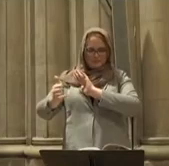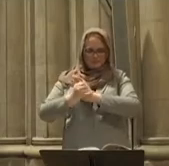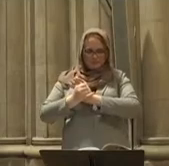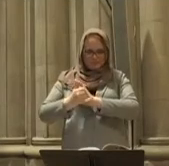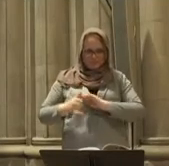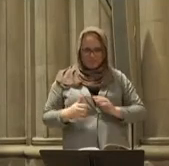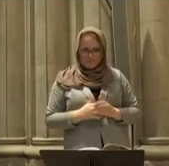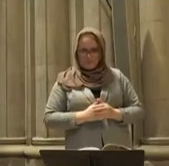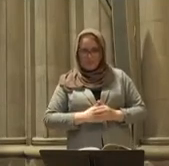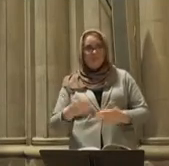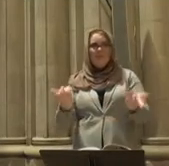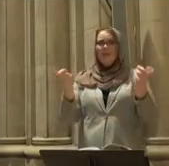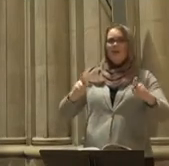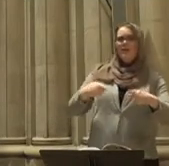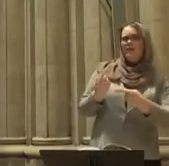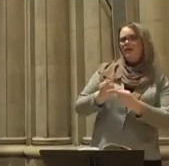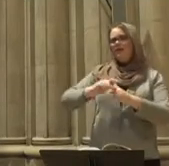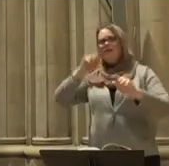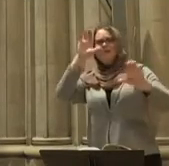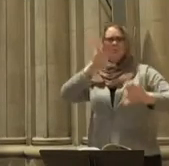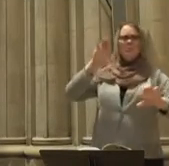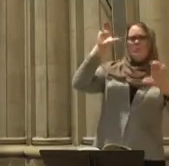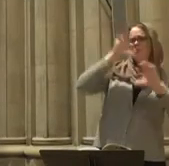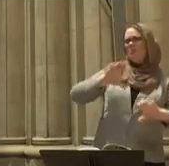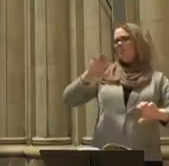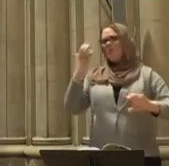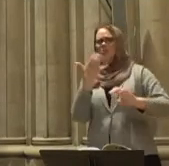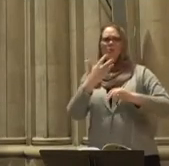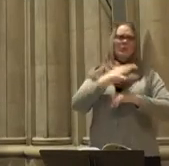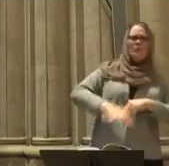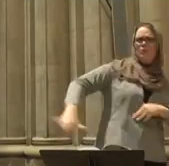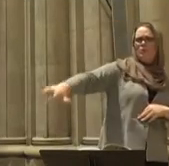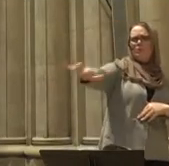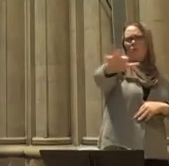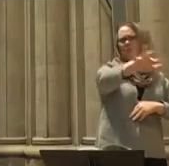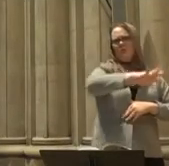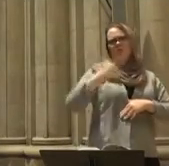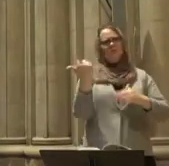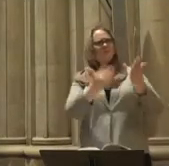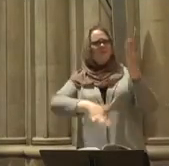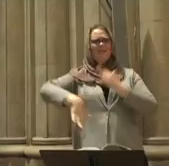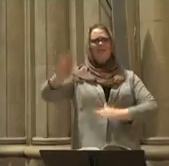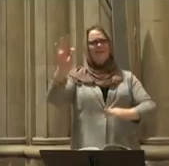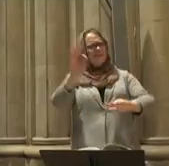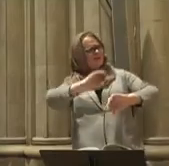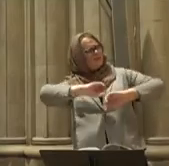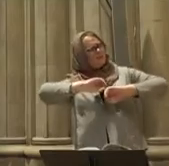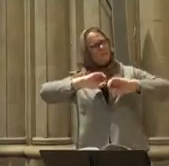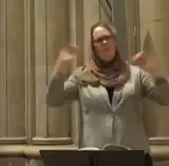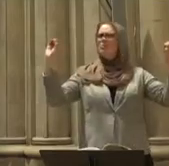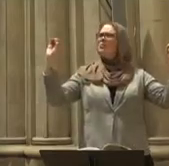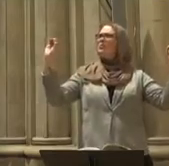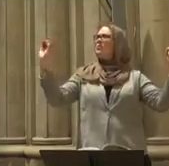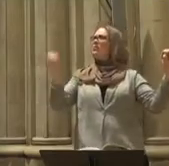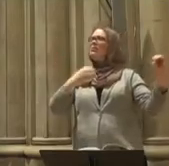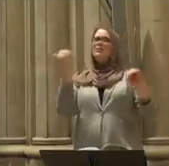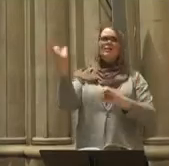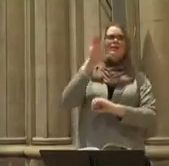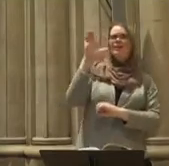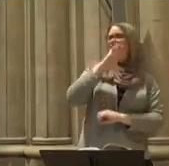Searched all over, couldn't find nobody. I looked high and